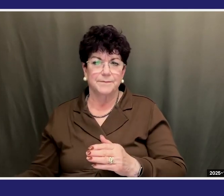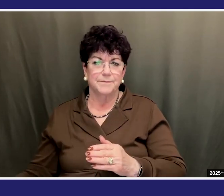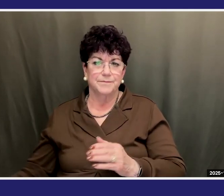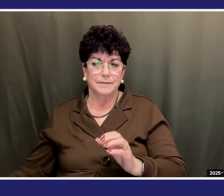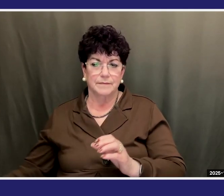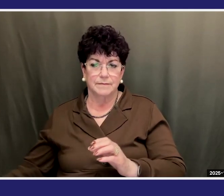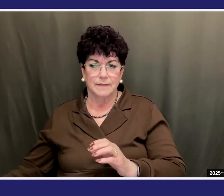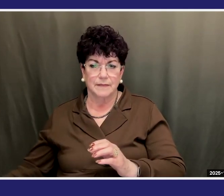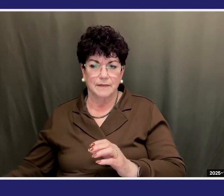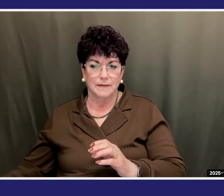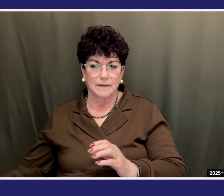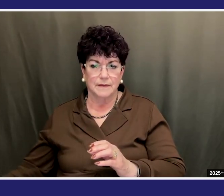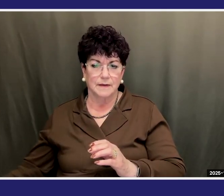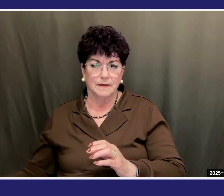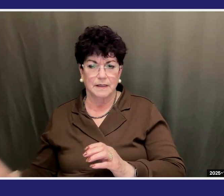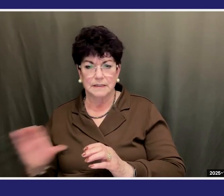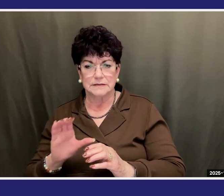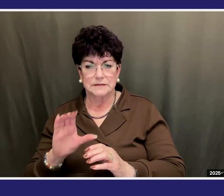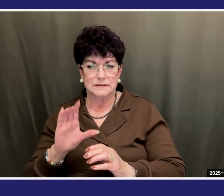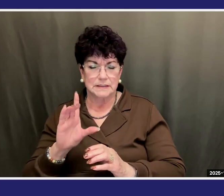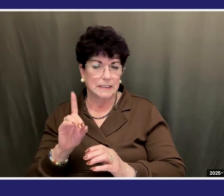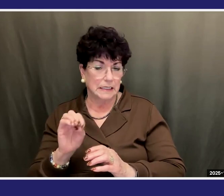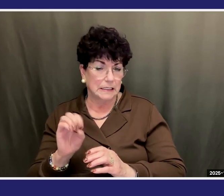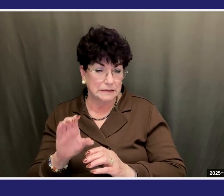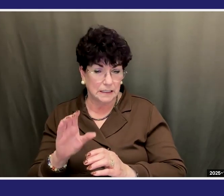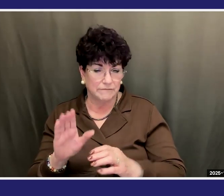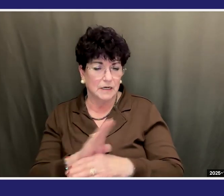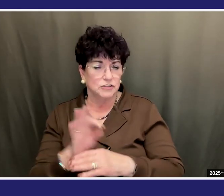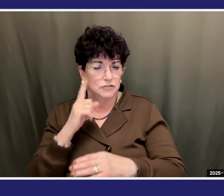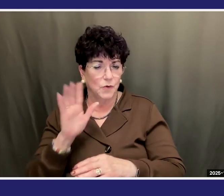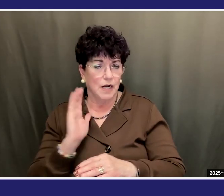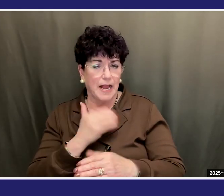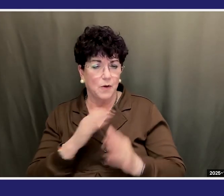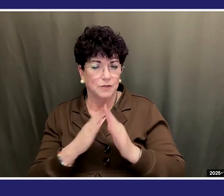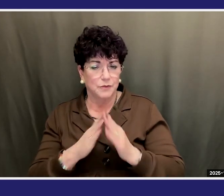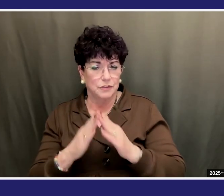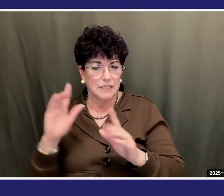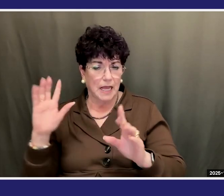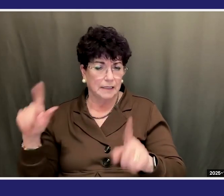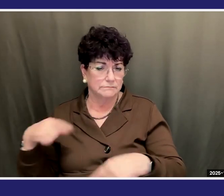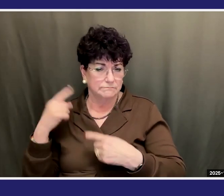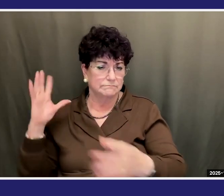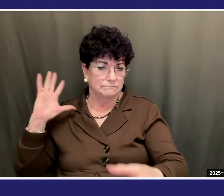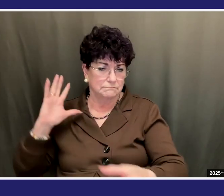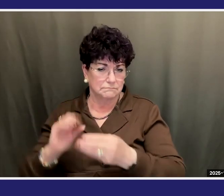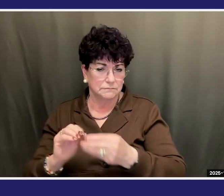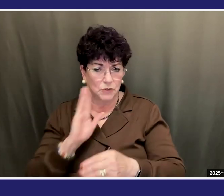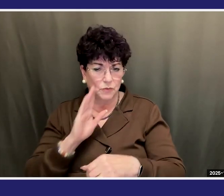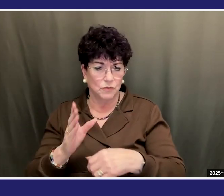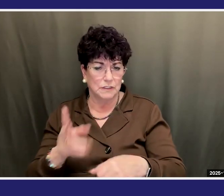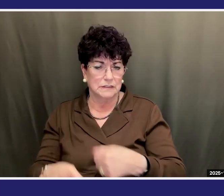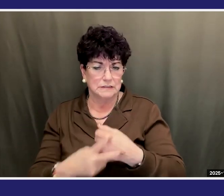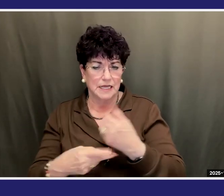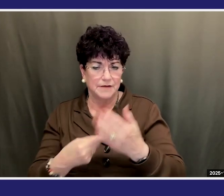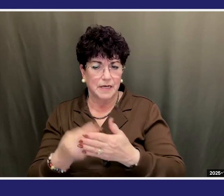están communities, funcionando para and nuestras over a long comunidades time y que a it'll largo save the plazo money to ahorrarán the state dinero al and Estado it'll y benefit beneficiarán our a nuestra indigenous comunidad community. indígena